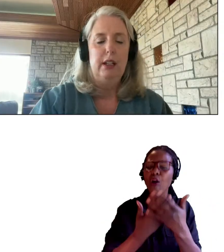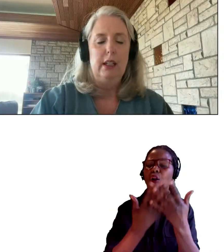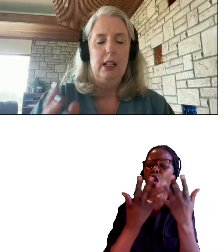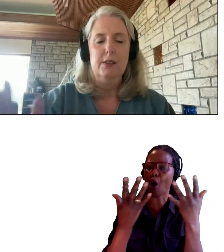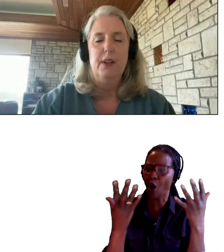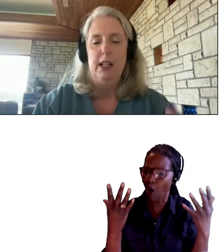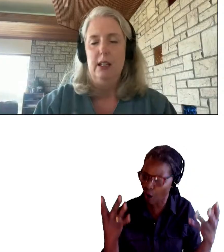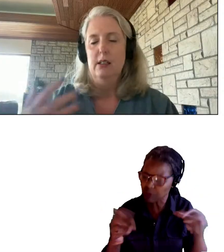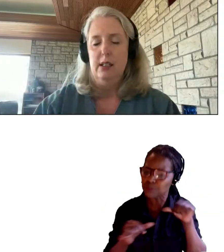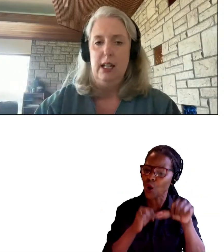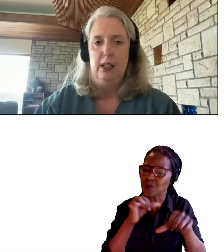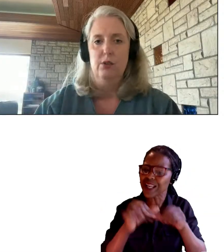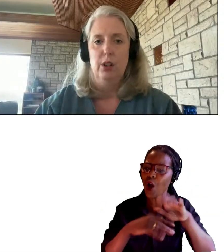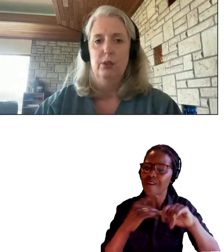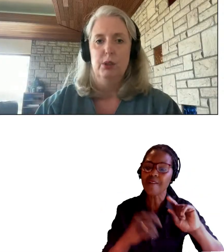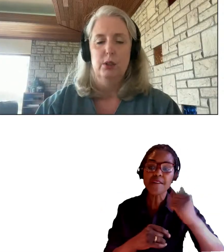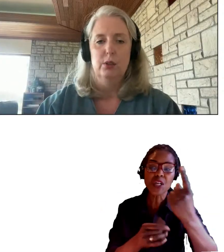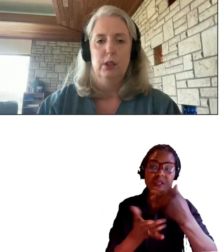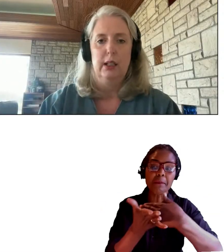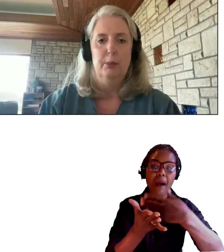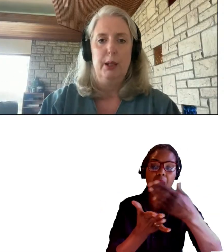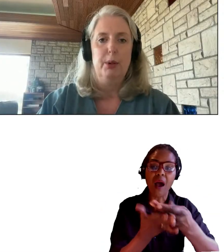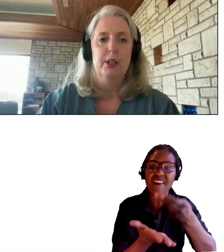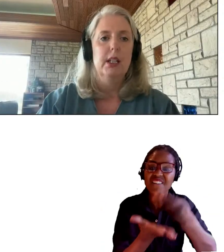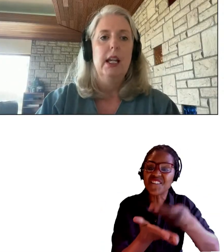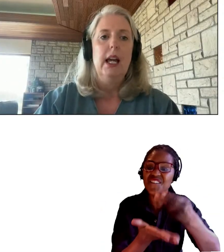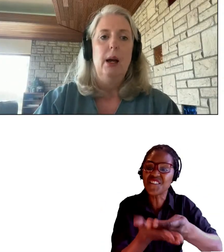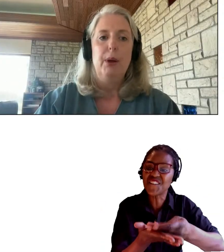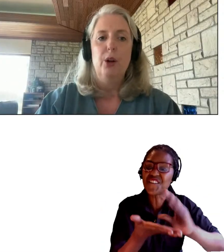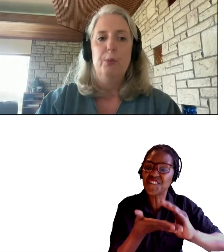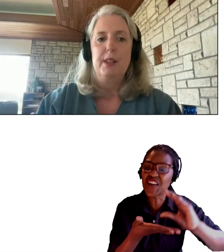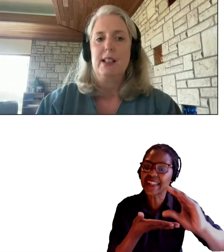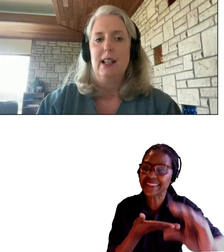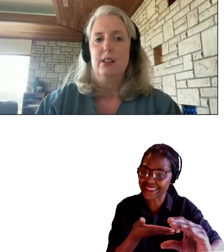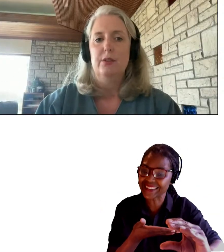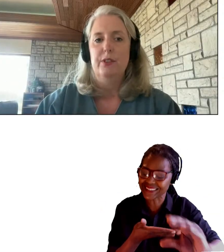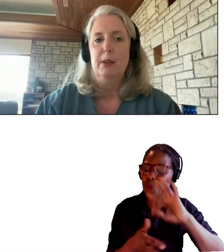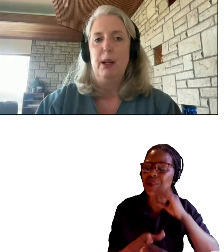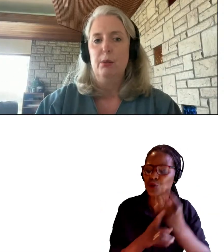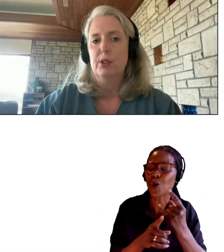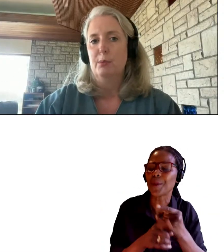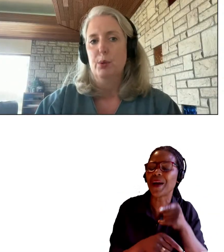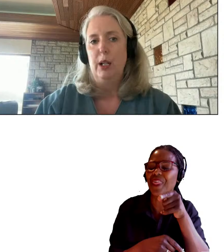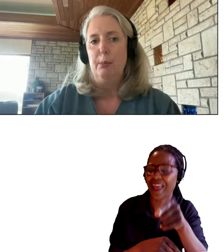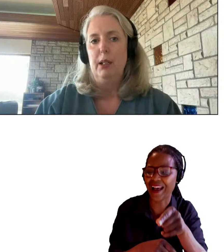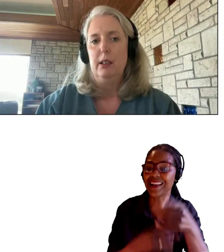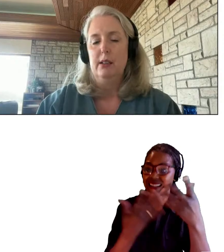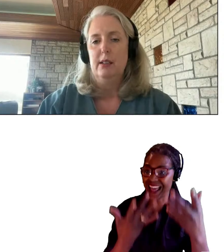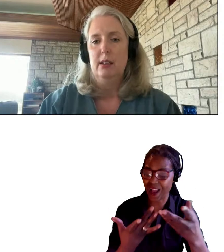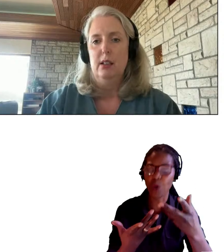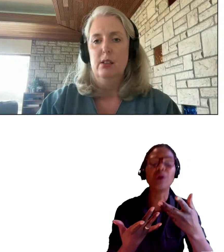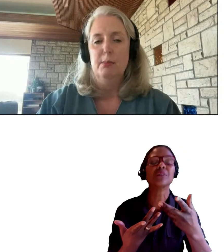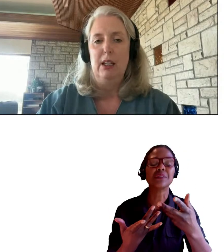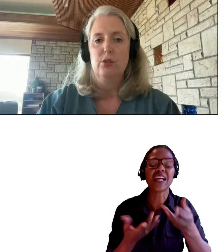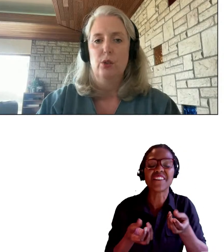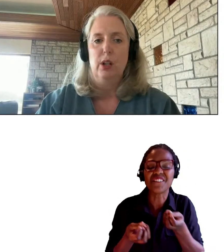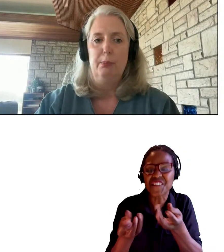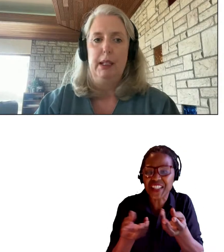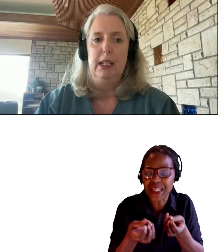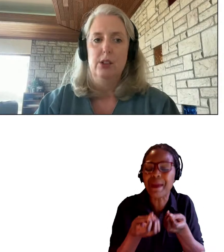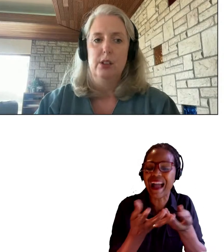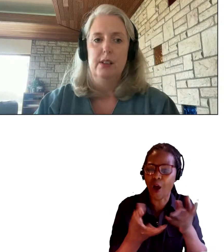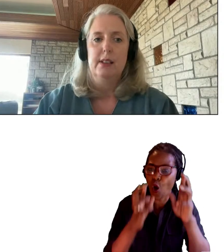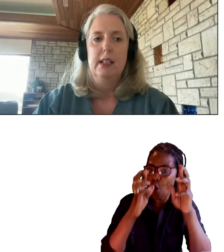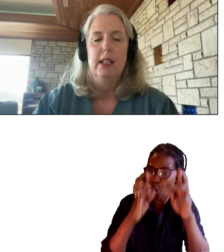of funding that has fed into the next round, which we'll talk a little bit about. And we hope this collective feedback will support applicants to make